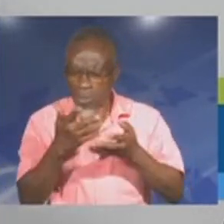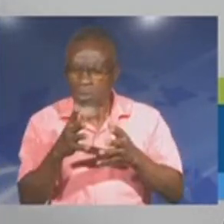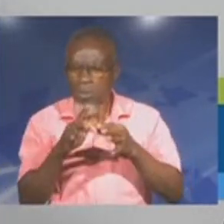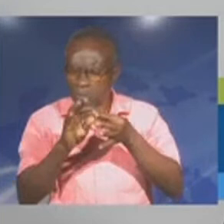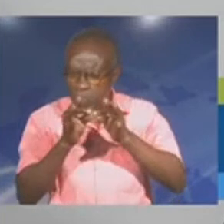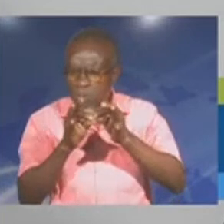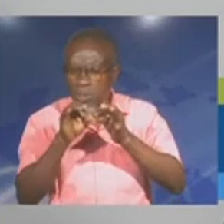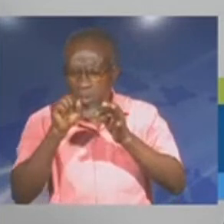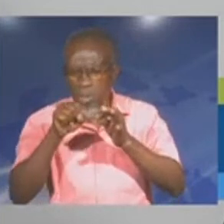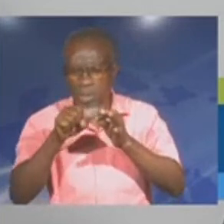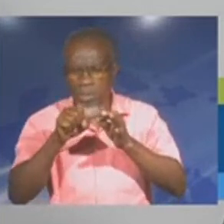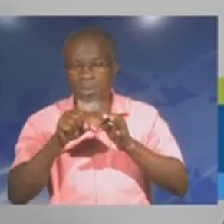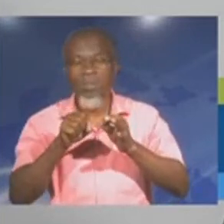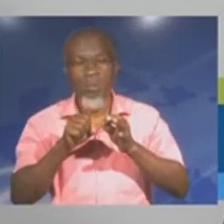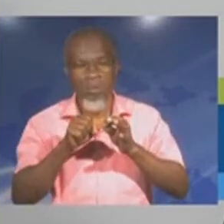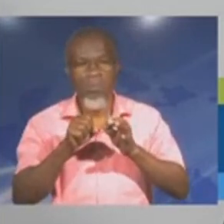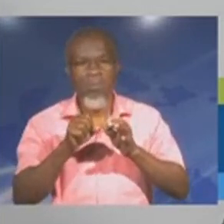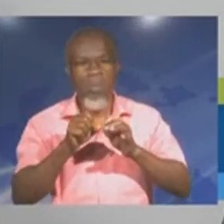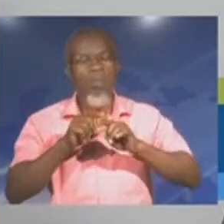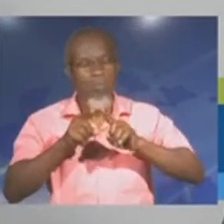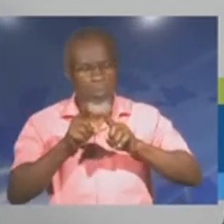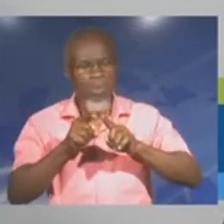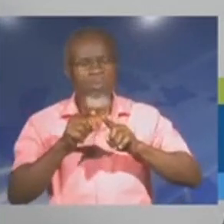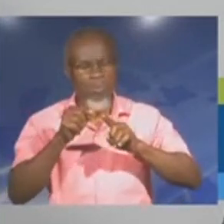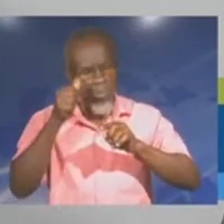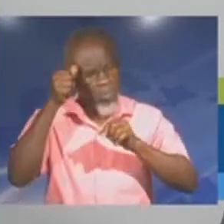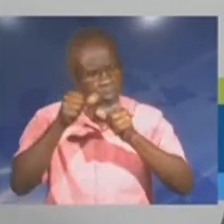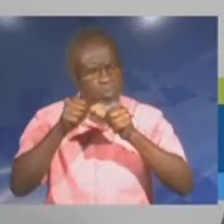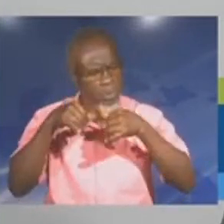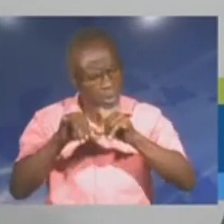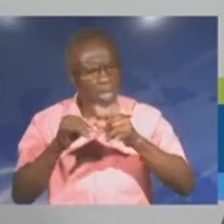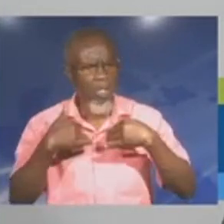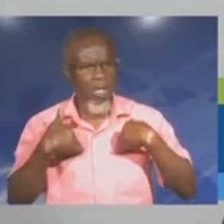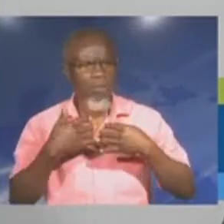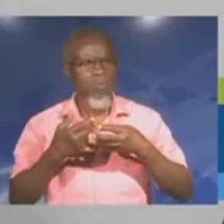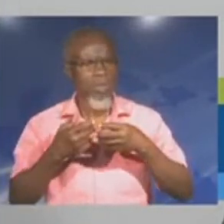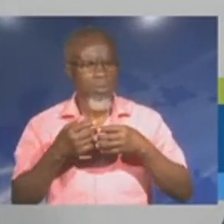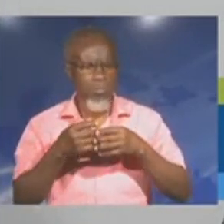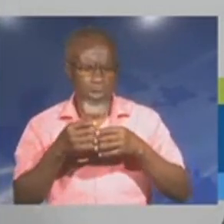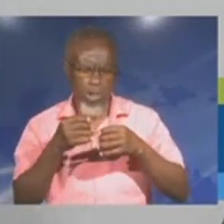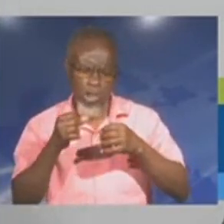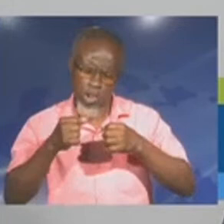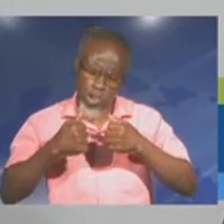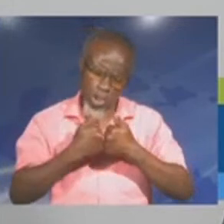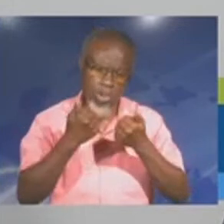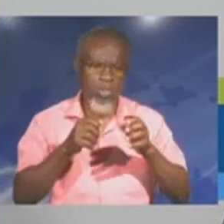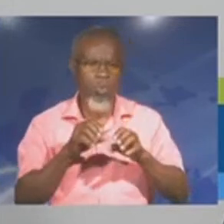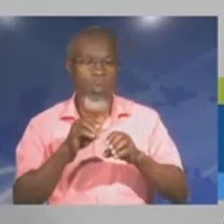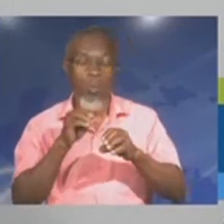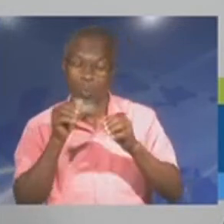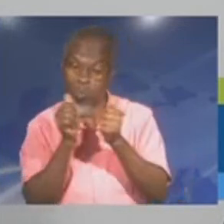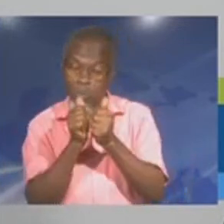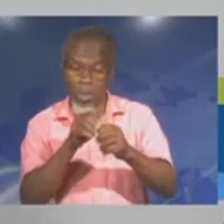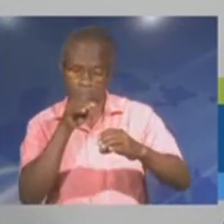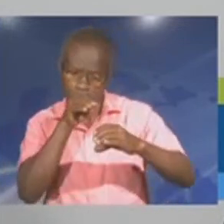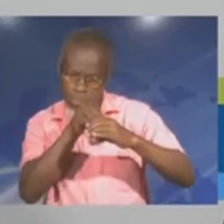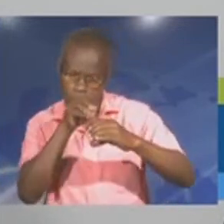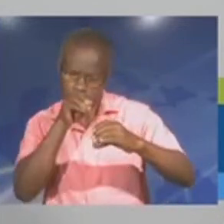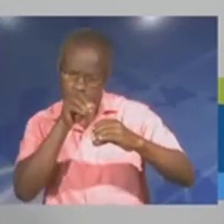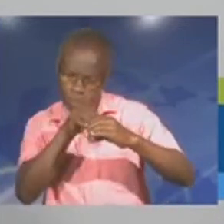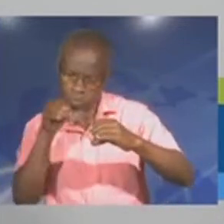the issue of data input. And as you rightly said, the issue of a digital vaccination card is one that